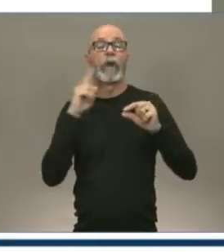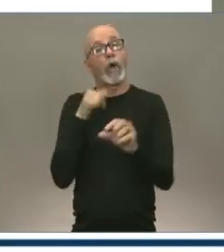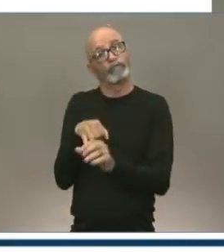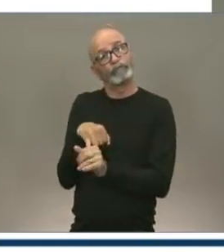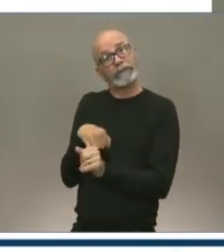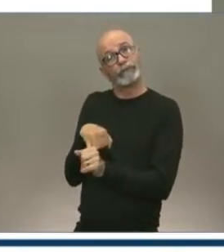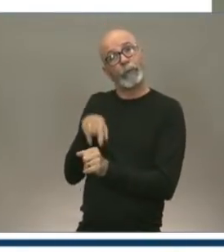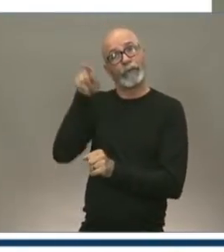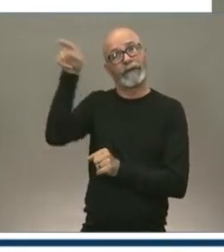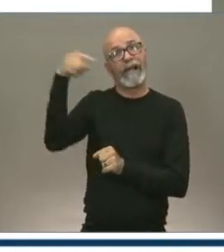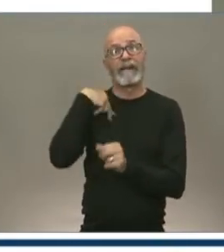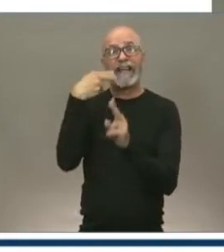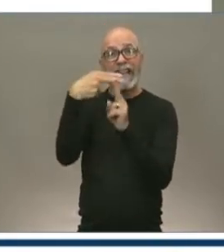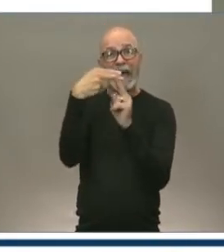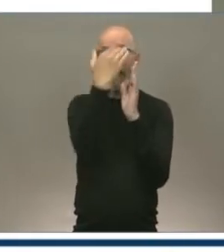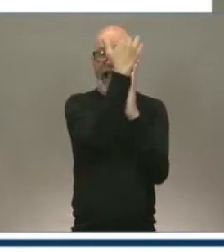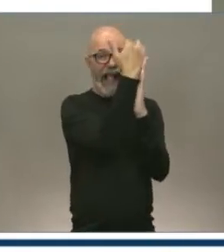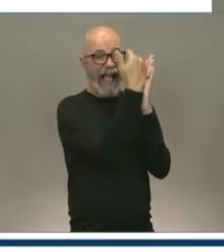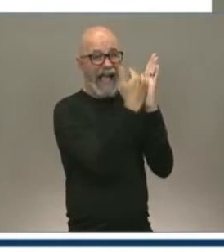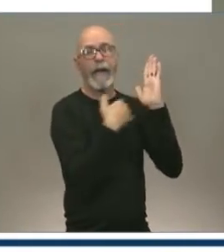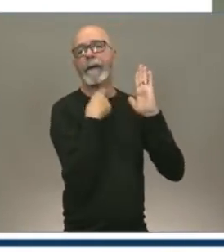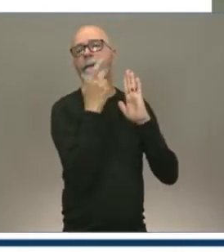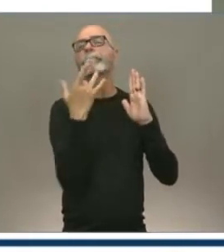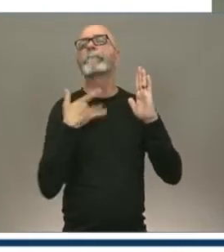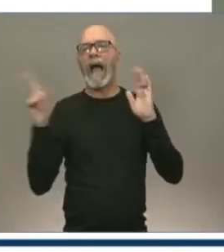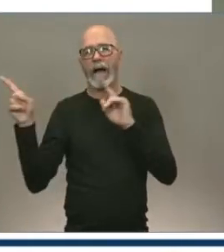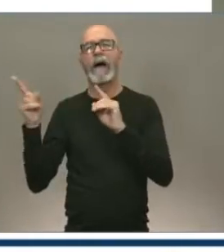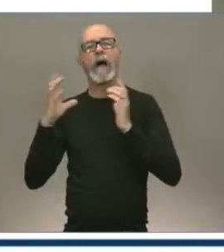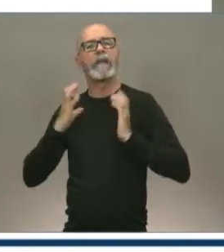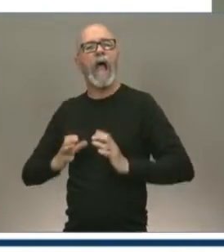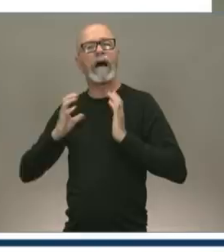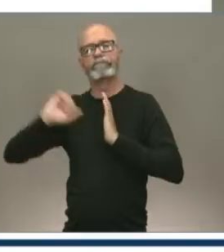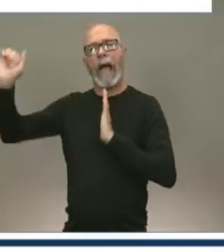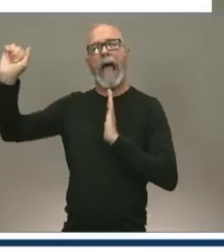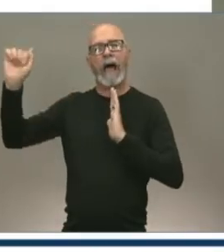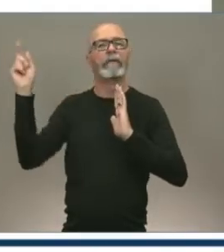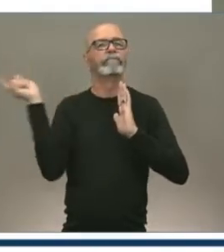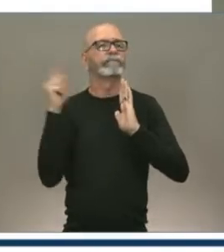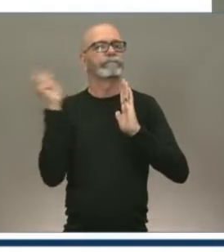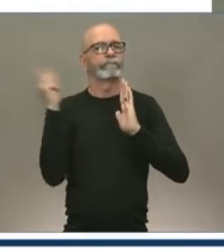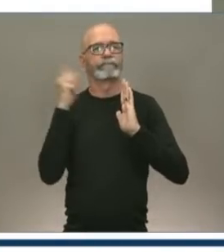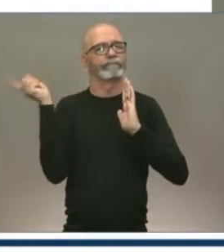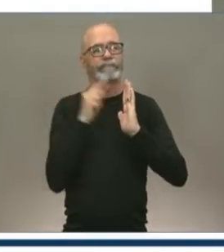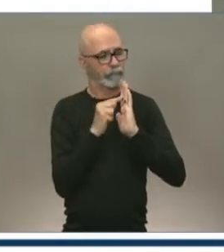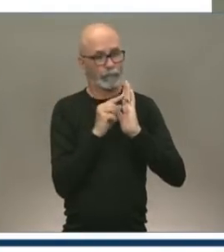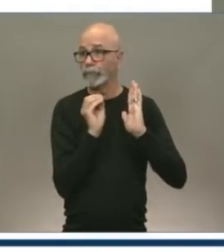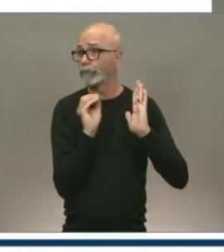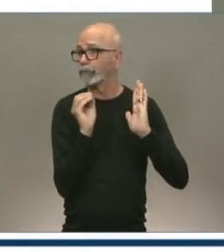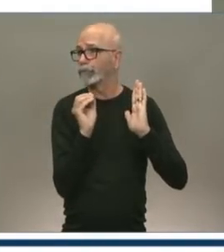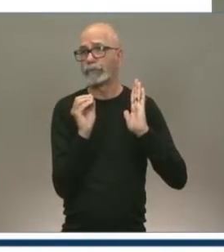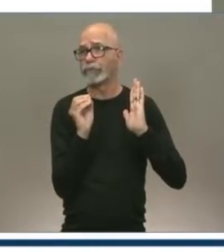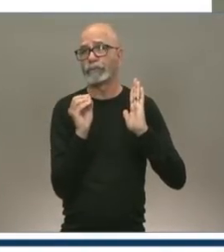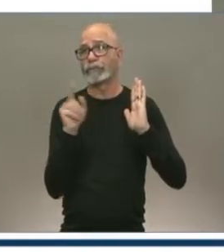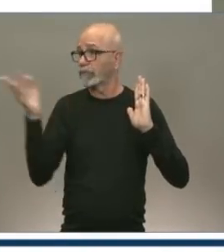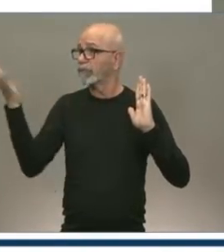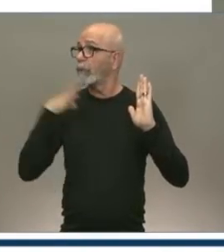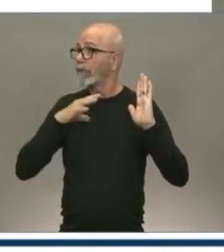of their regular clients and then reaching out to them and to bring them in on short notice.